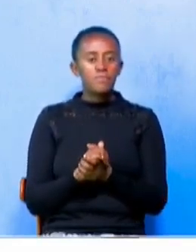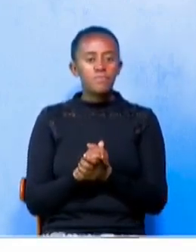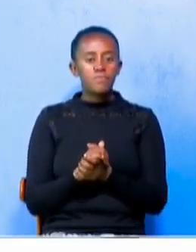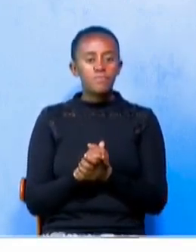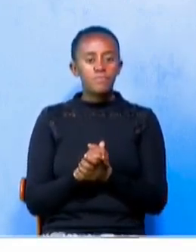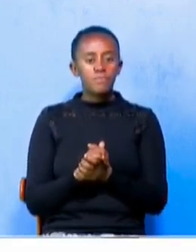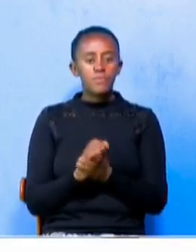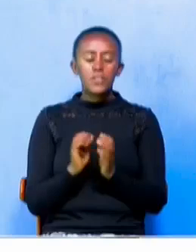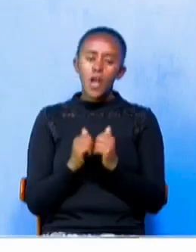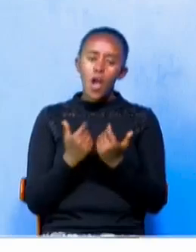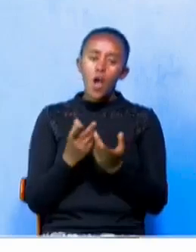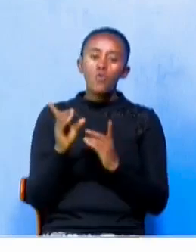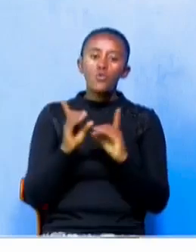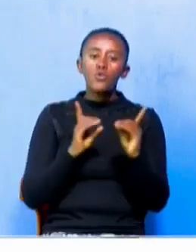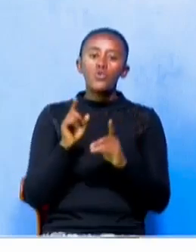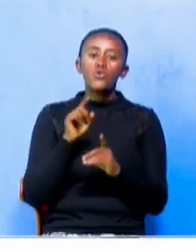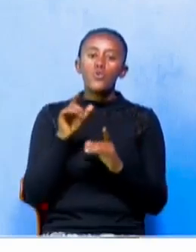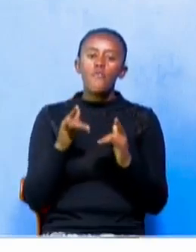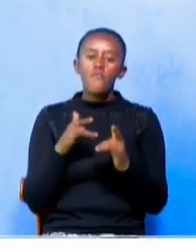How do you feel?